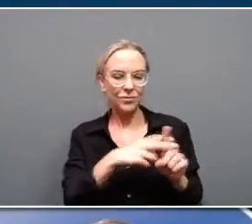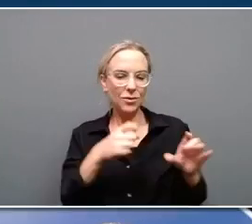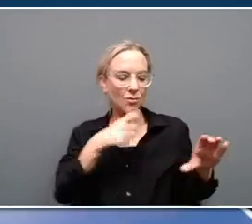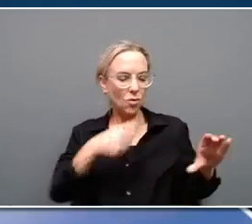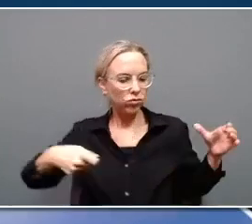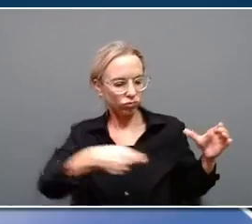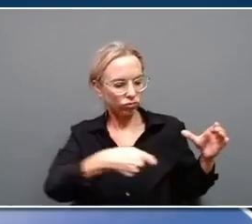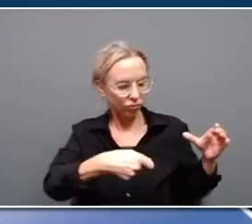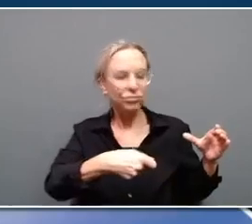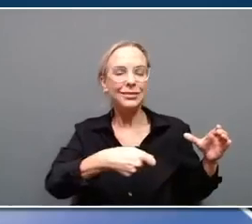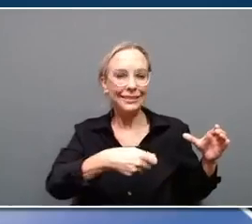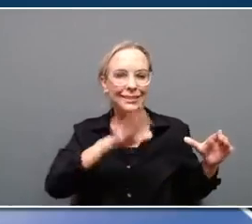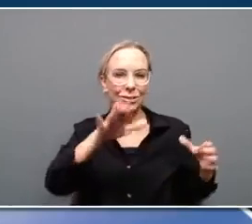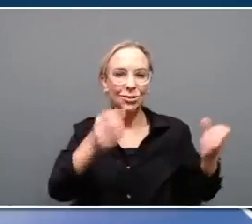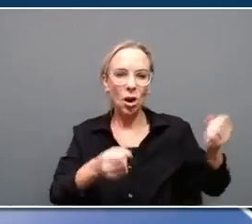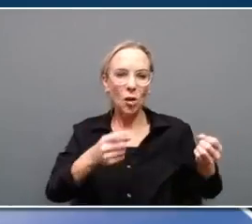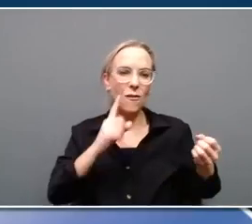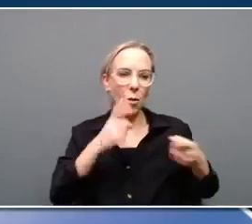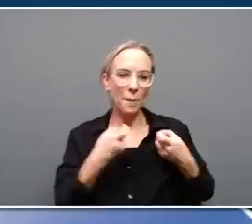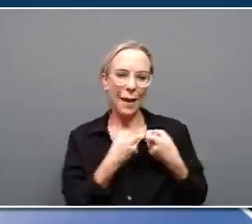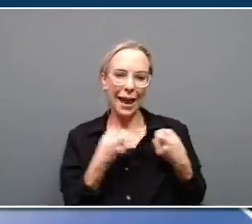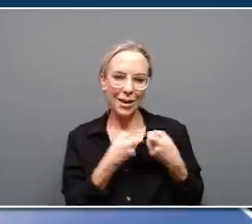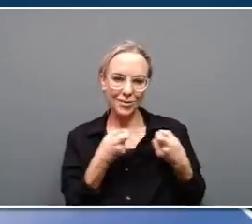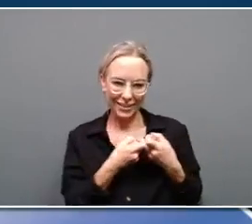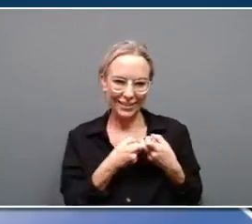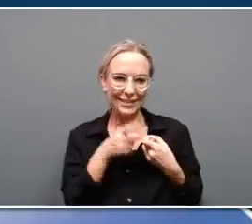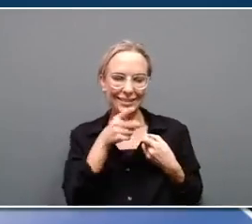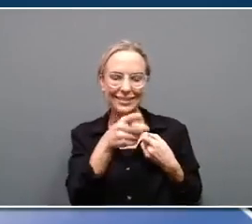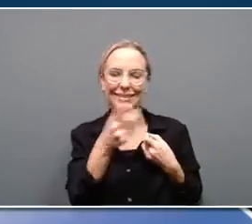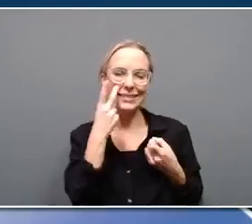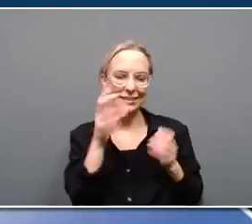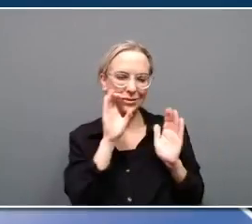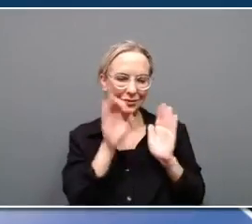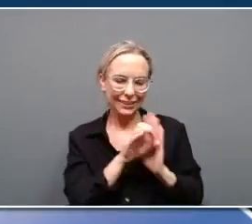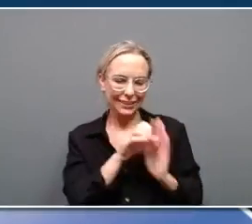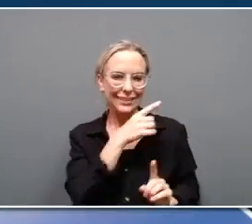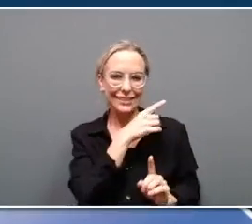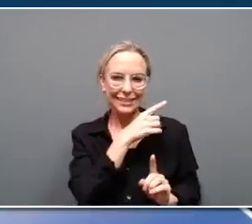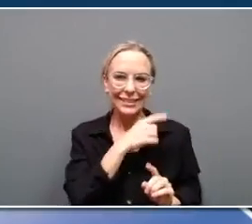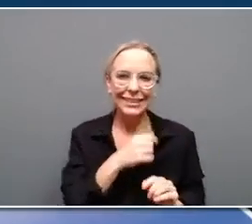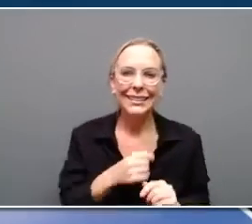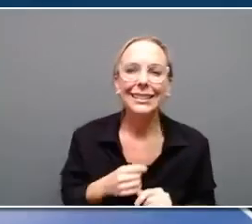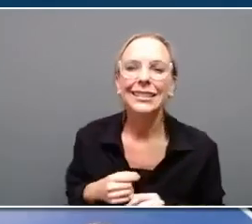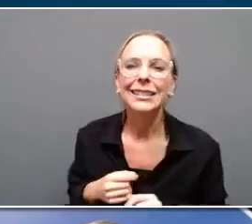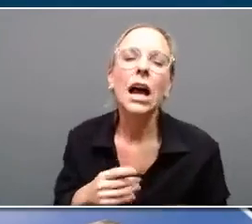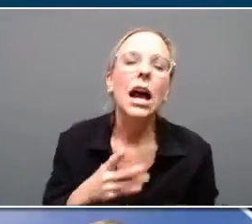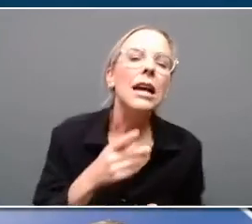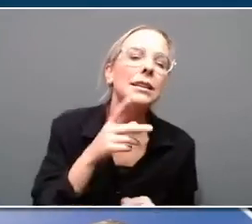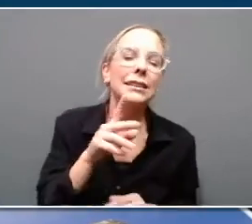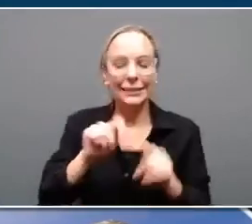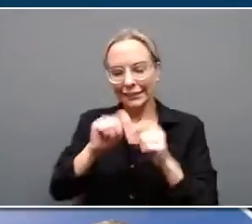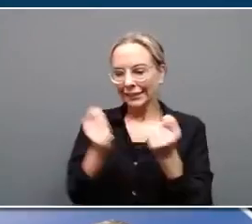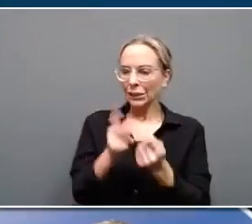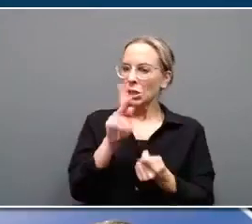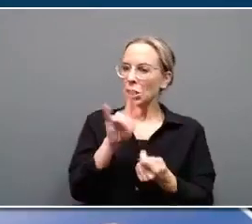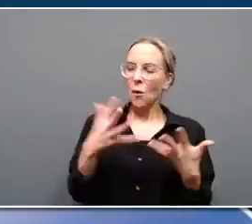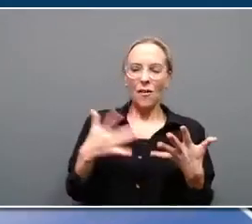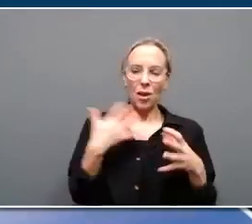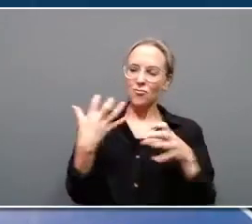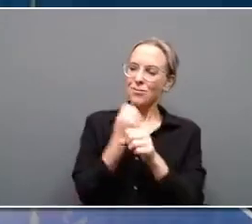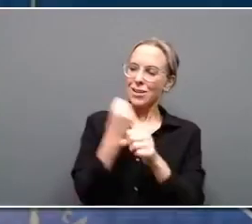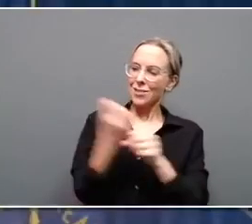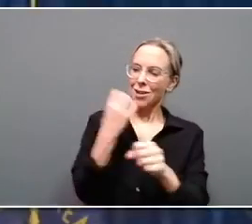Dome we're reconstructing. Team Kentucky is on a winning streak. Since the beginning of the administration, we've now announced